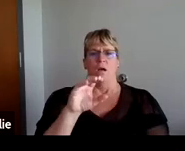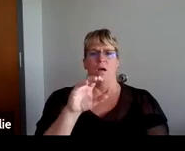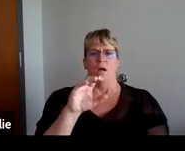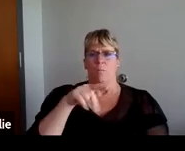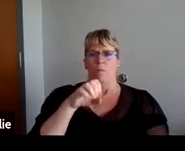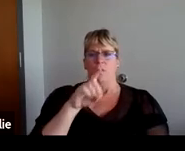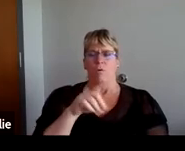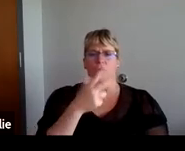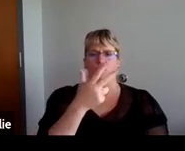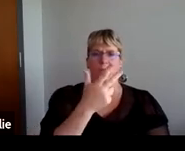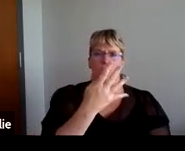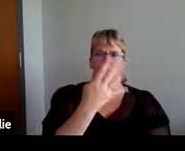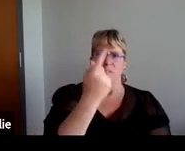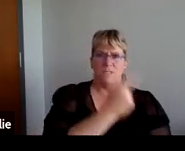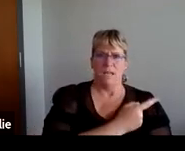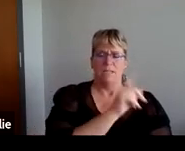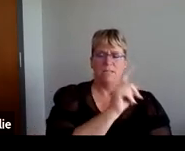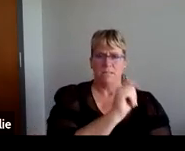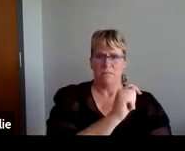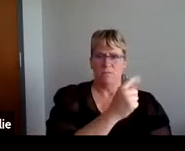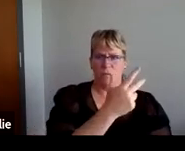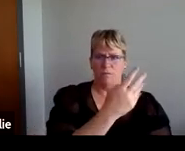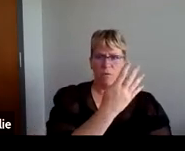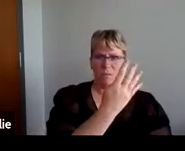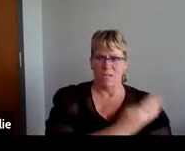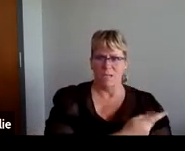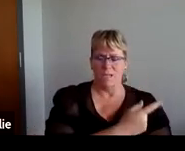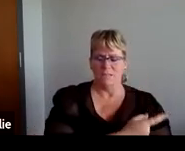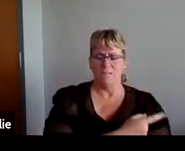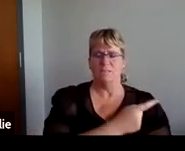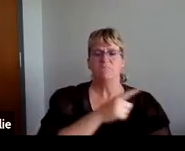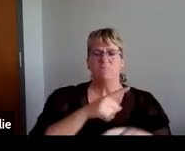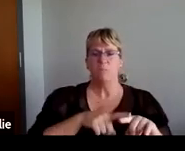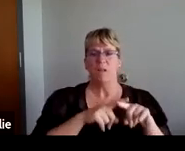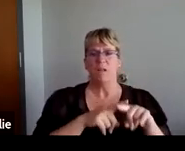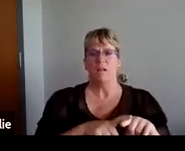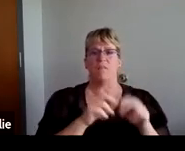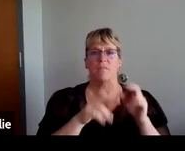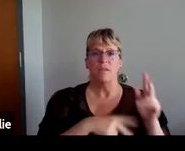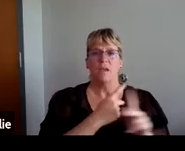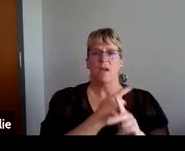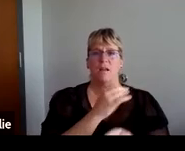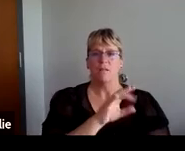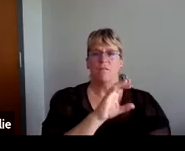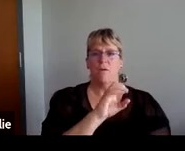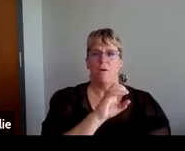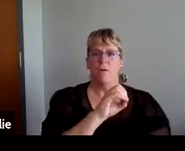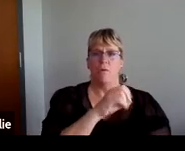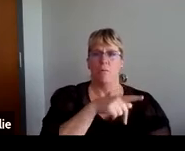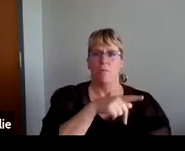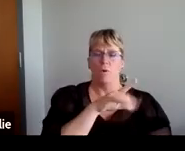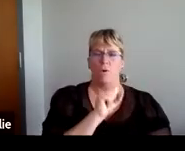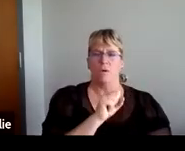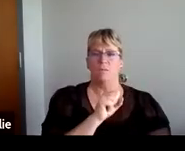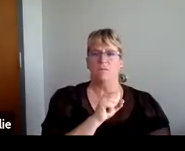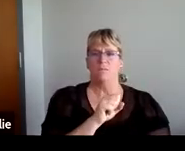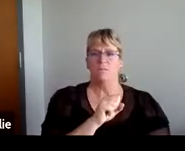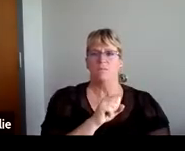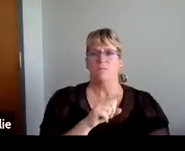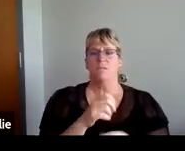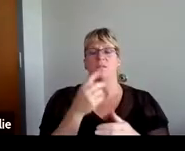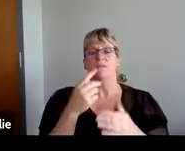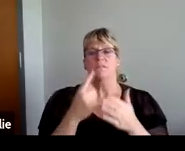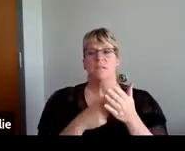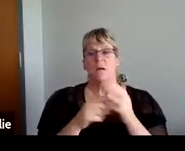4 days in the urine. Depending on the type of opioid, some have longer half-lives, therefore they will